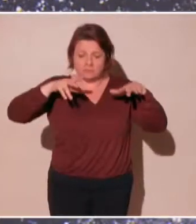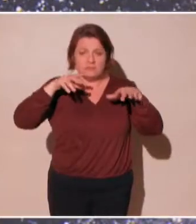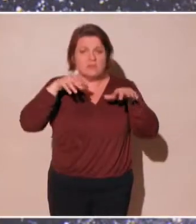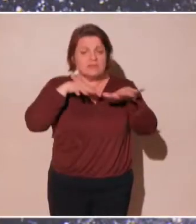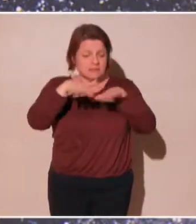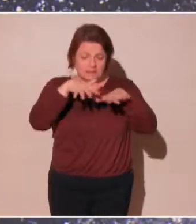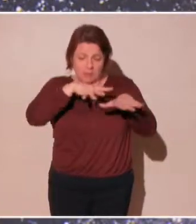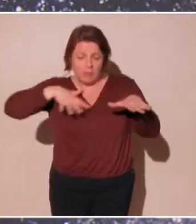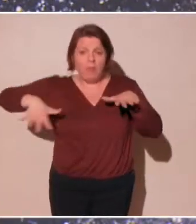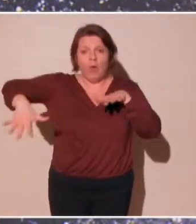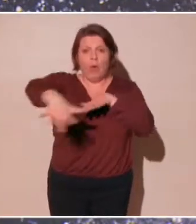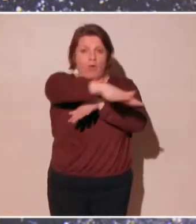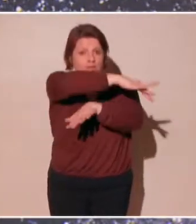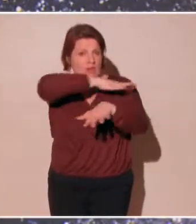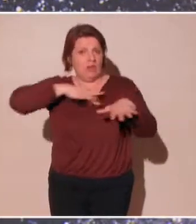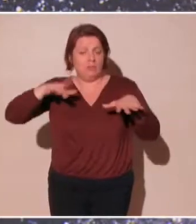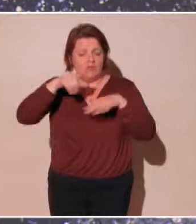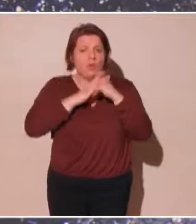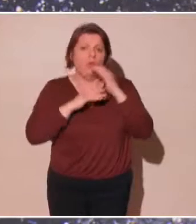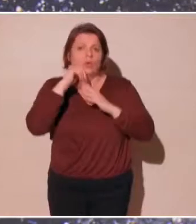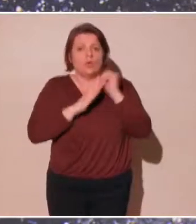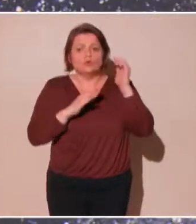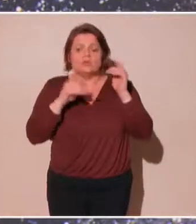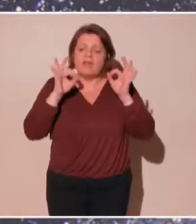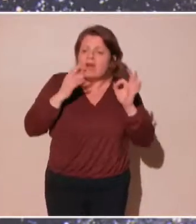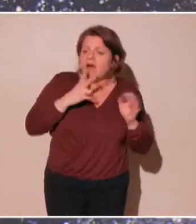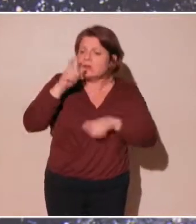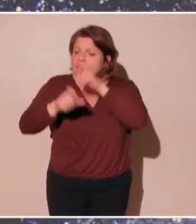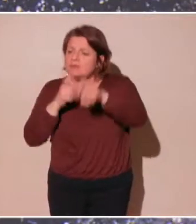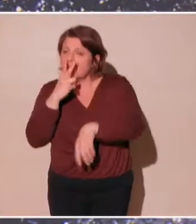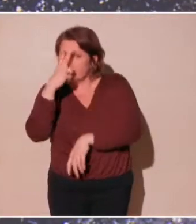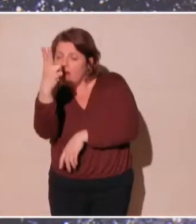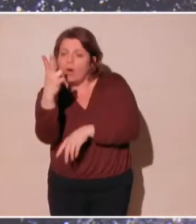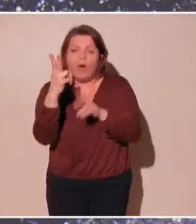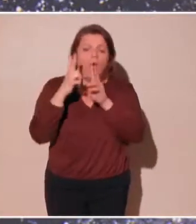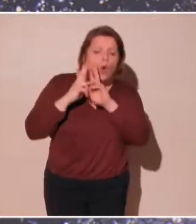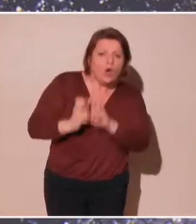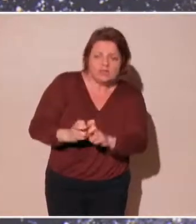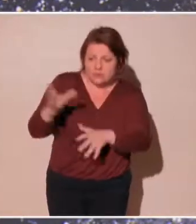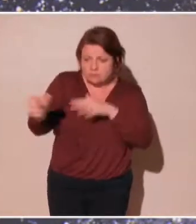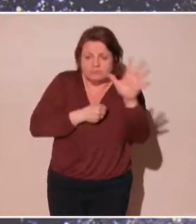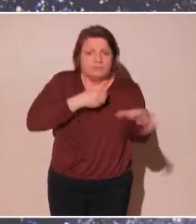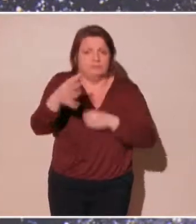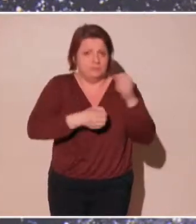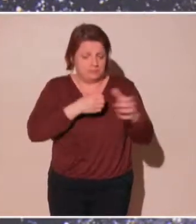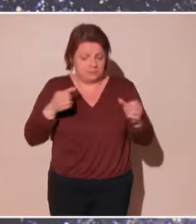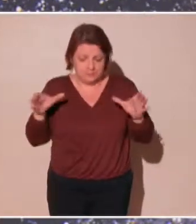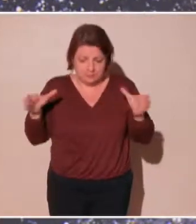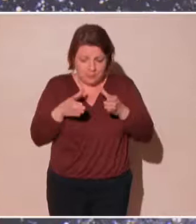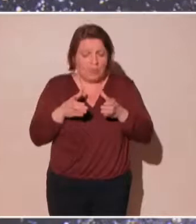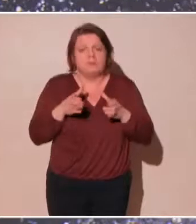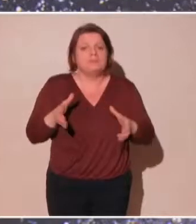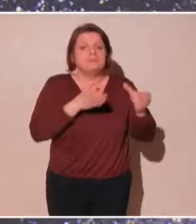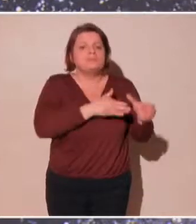ecosystem, particularly have a standard which would be a standard for research and development